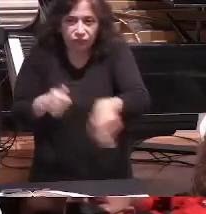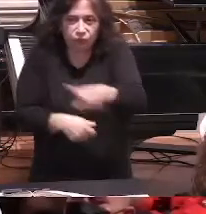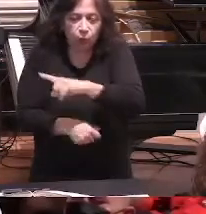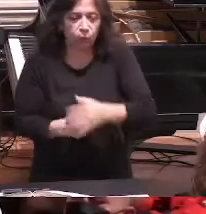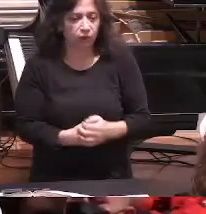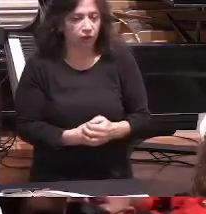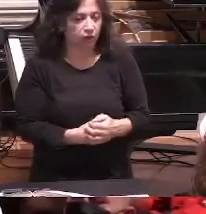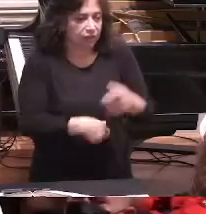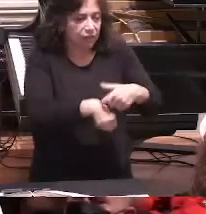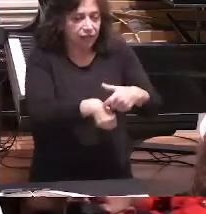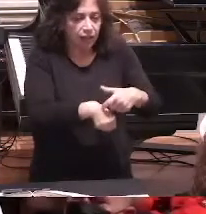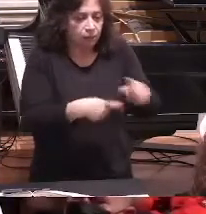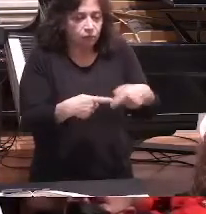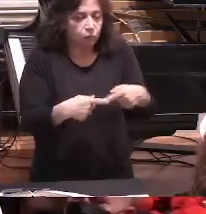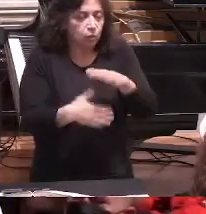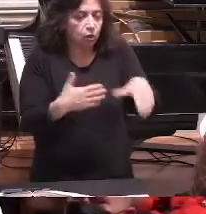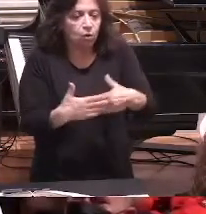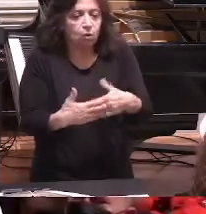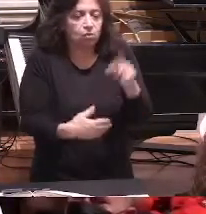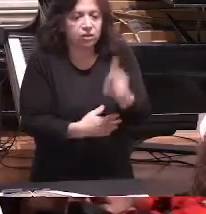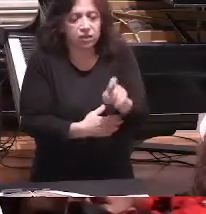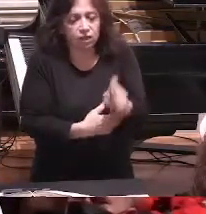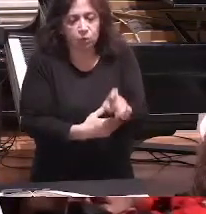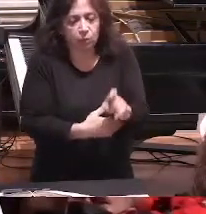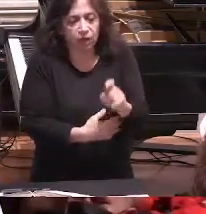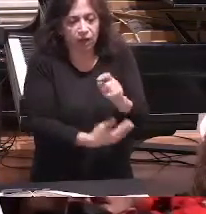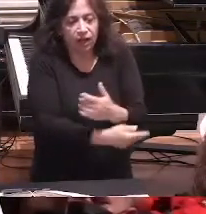A time when we all just need to be